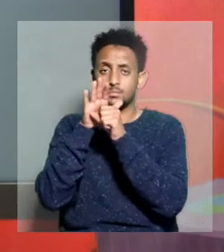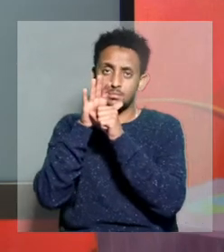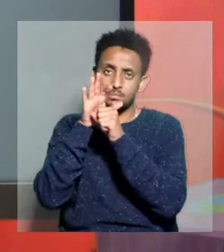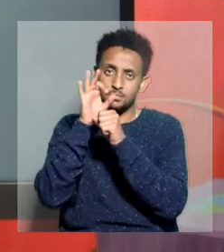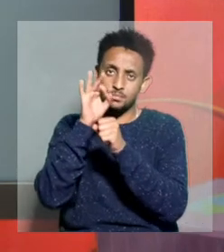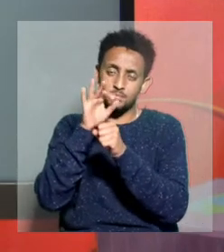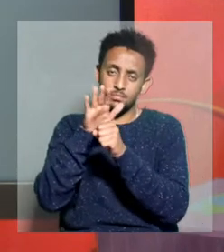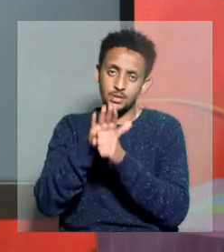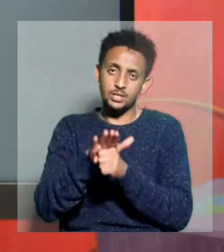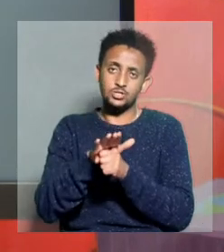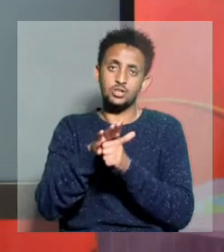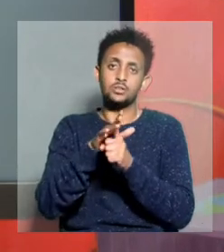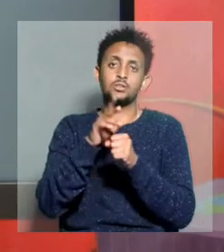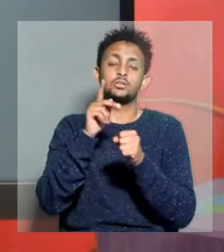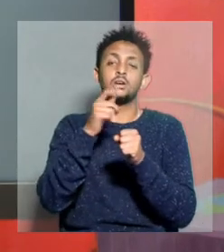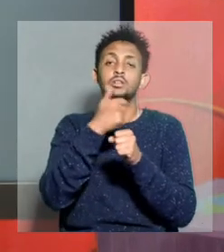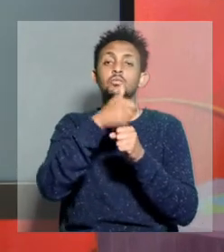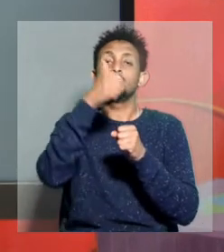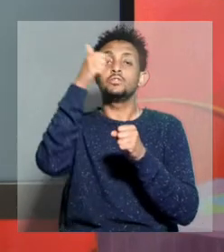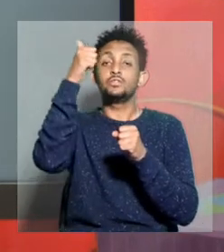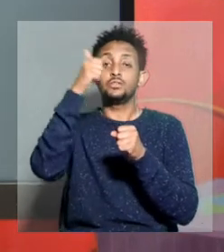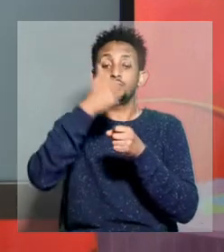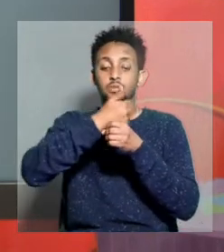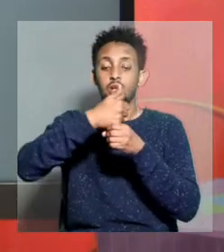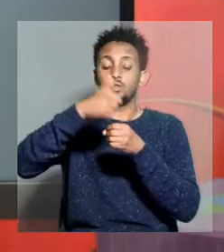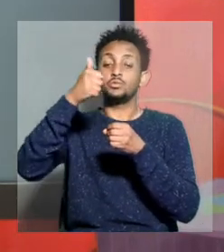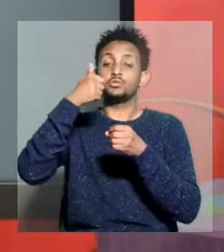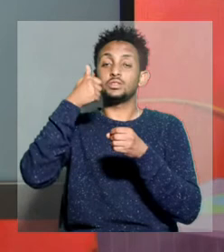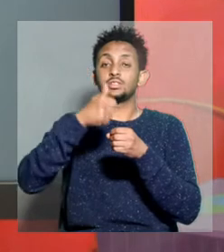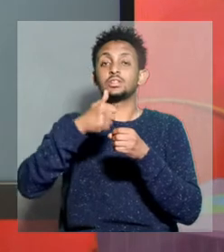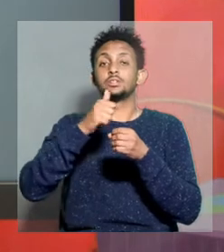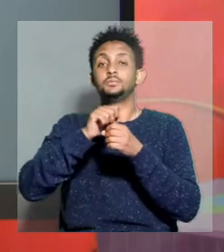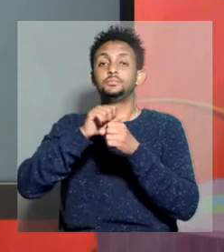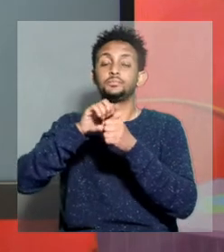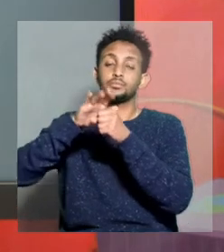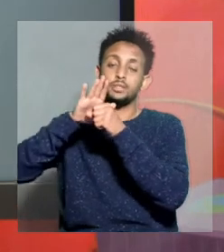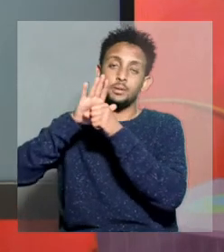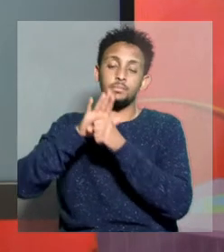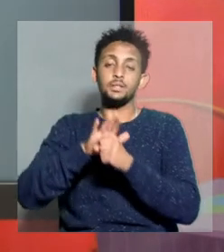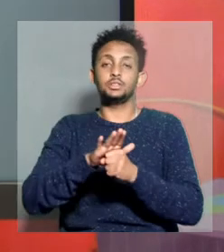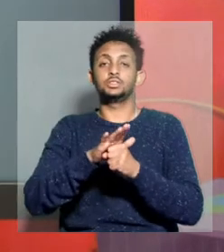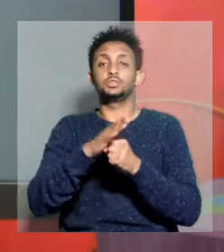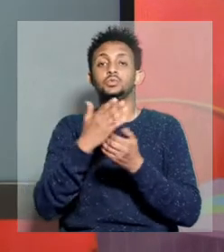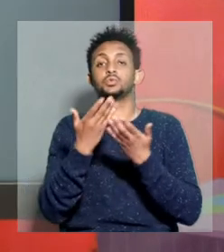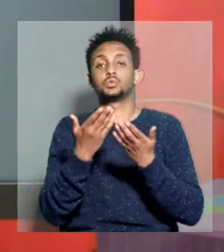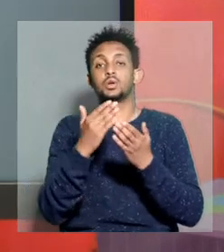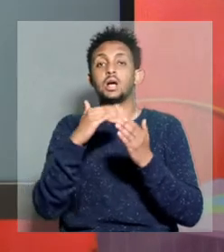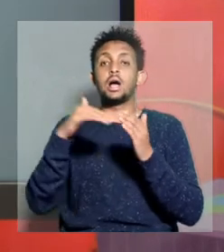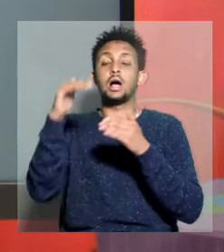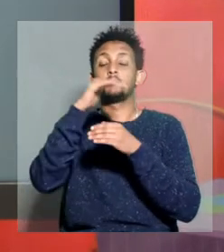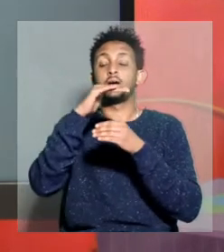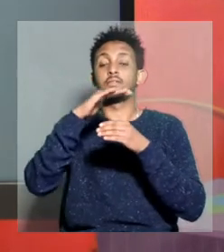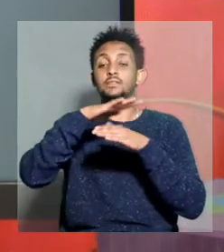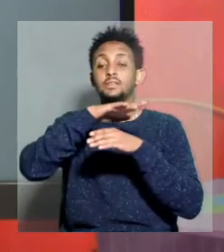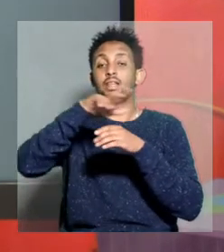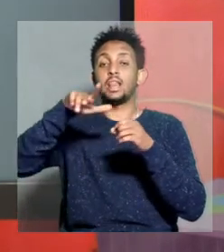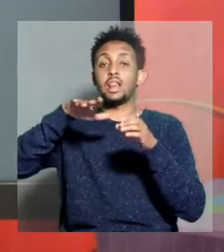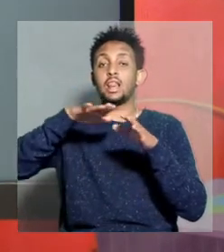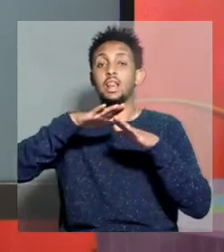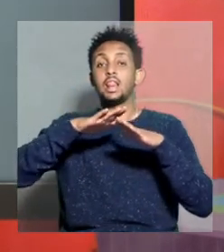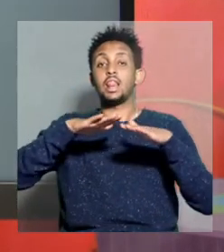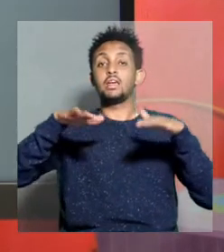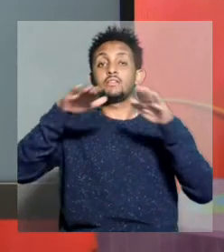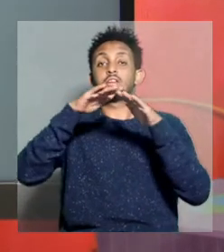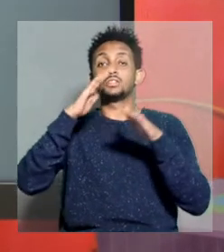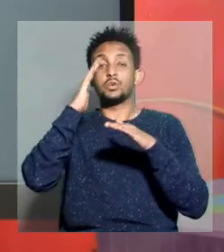exerted by the atmosphere. The atmosphere itself exerts the pressure. So above the level of the water, there will be